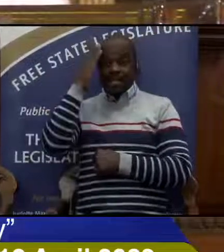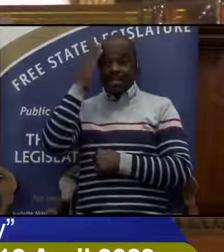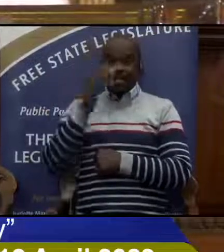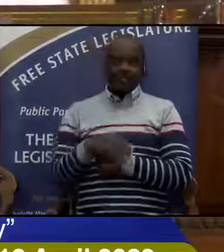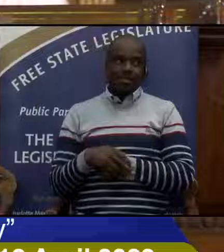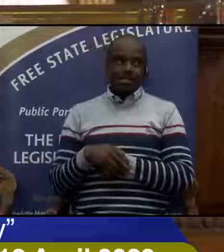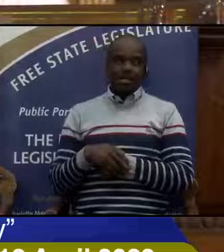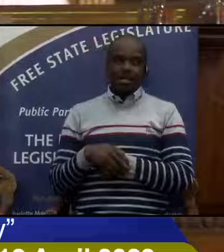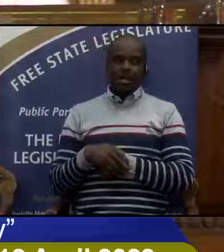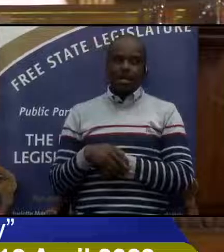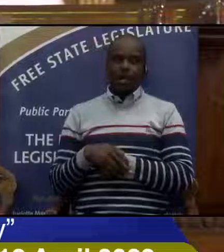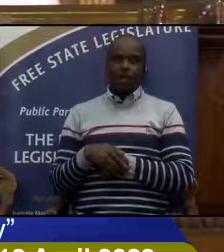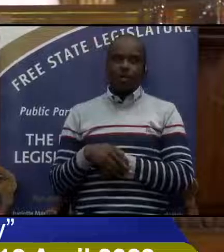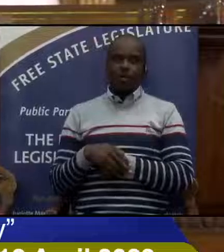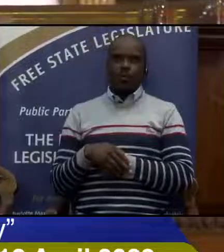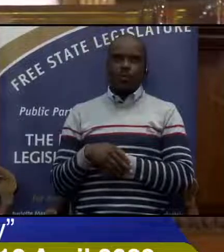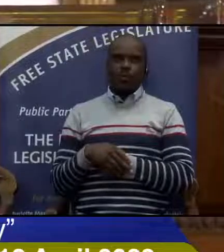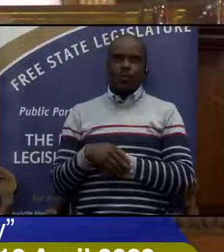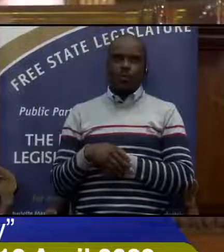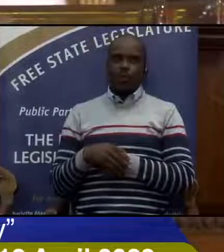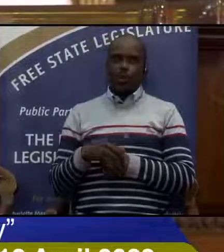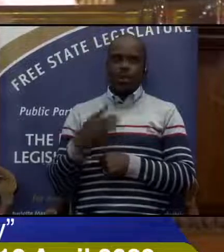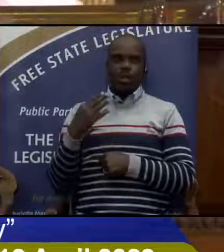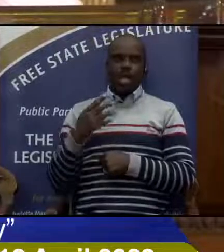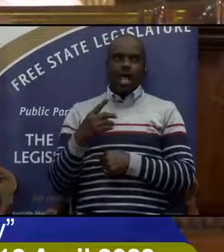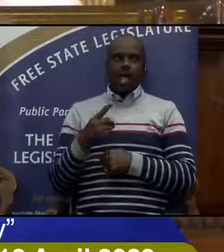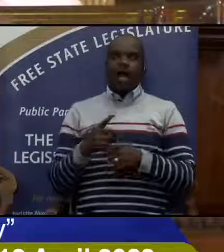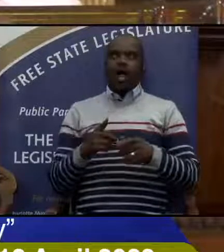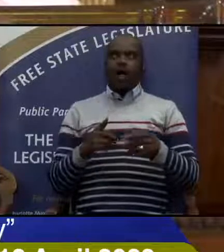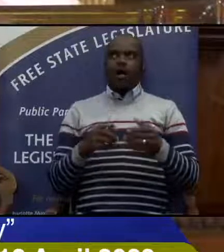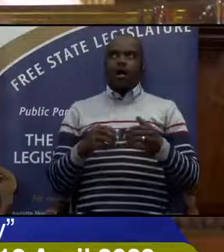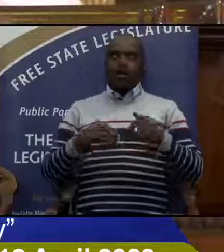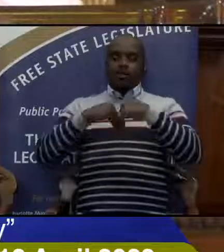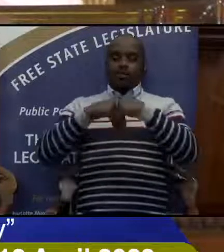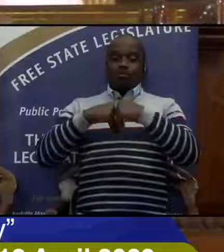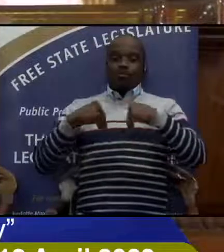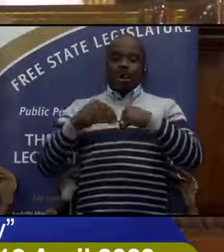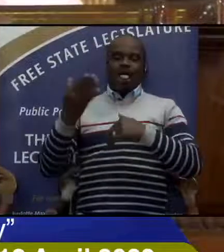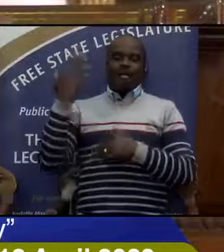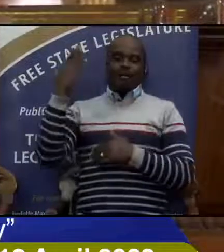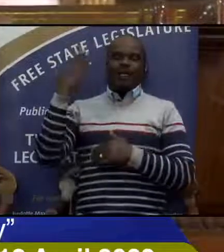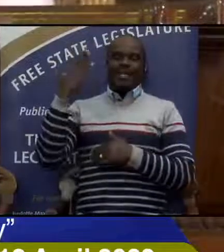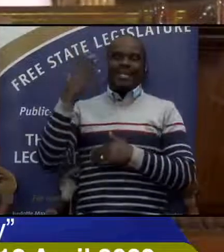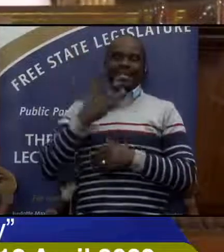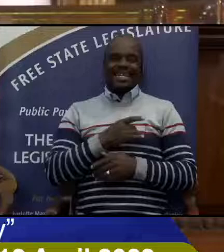the apartheid regime are feeling sad and morose.